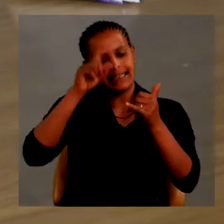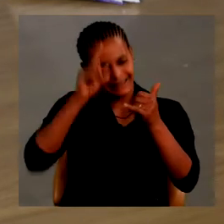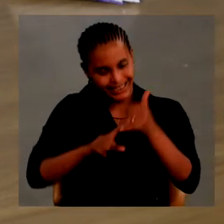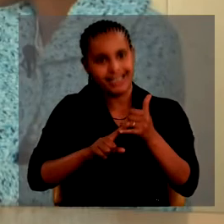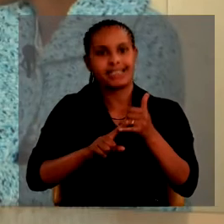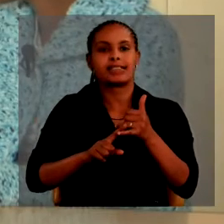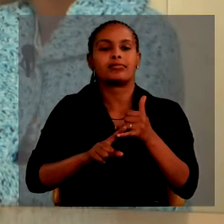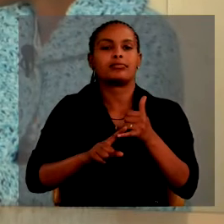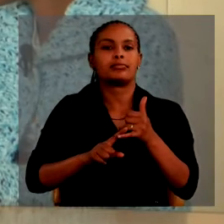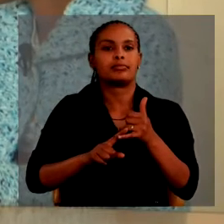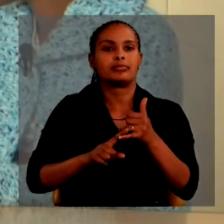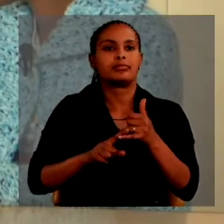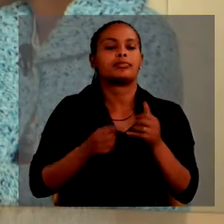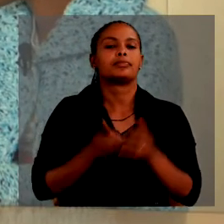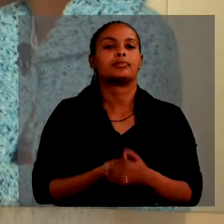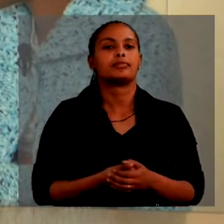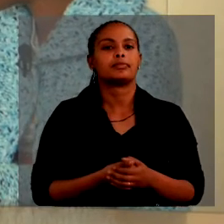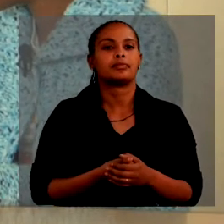least.